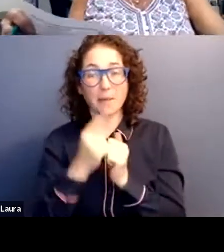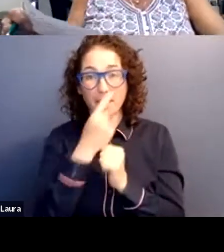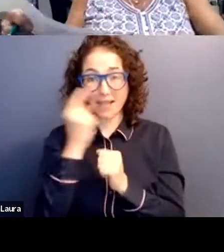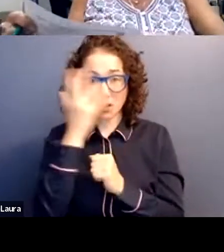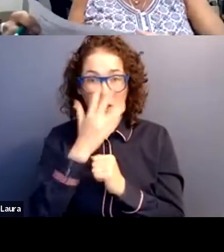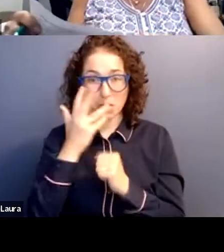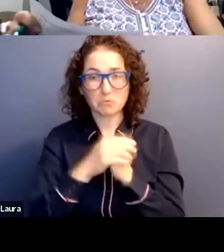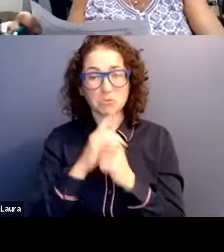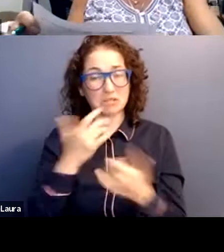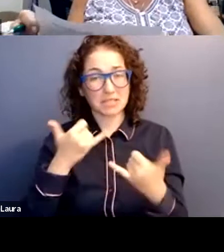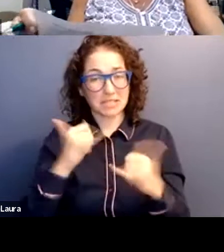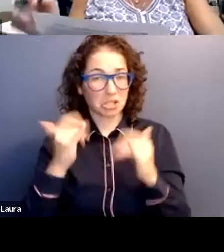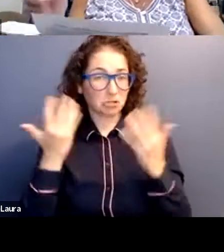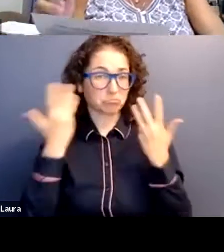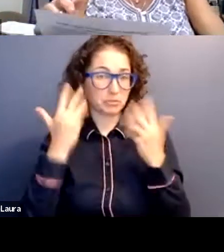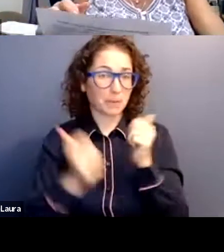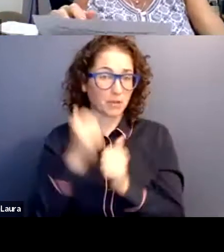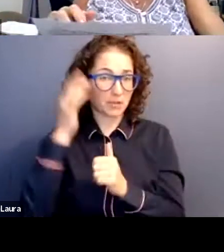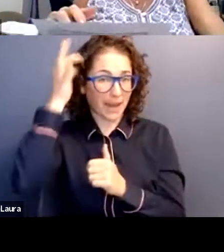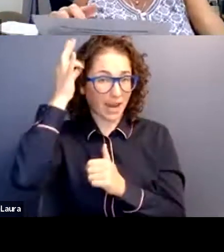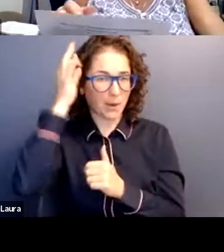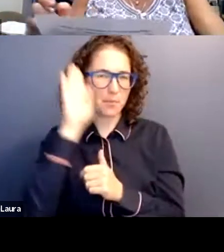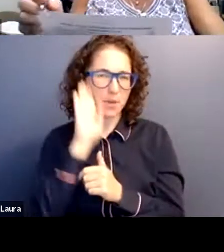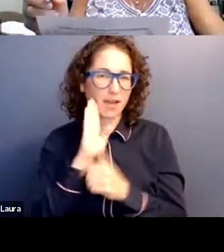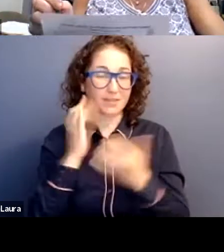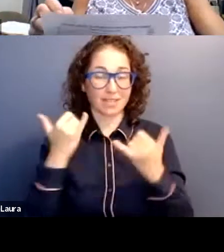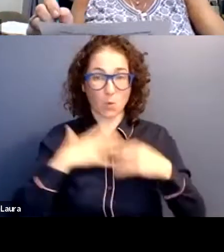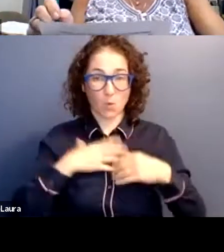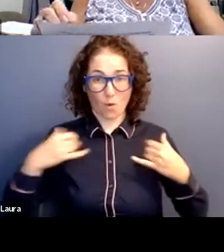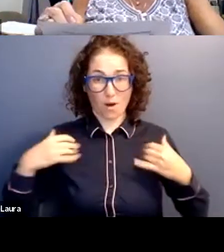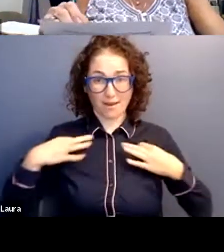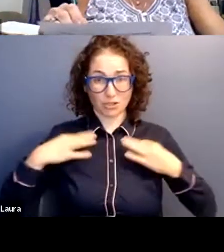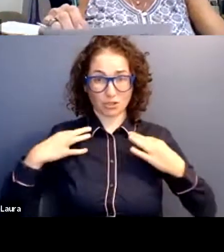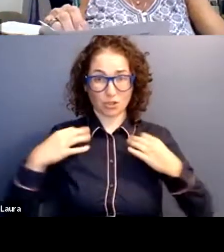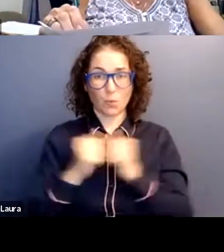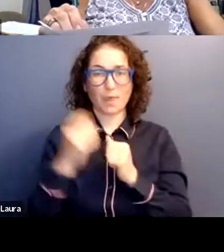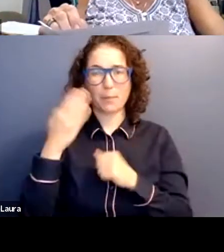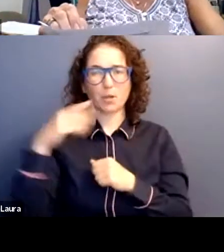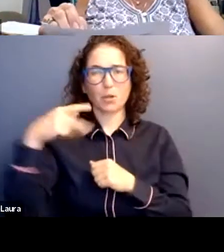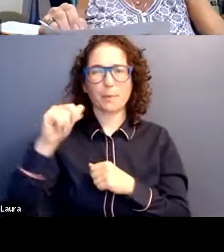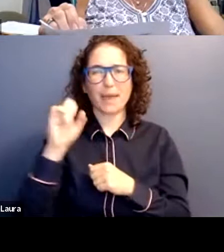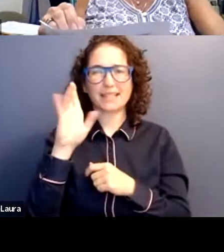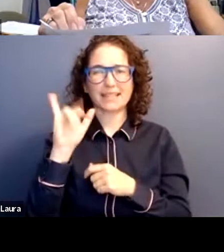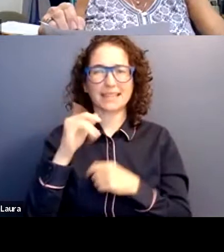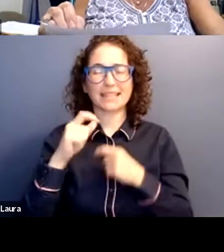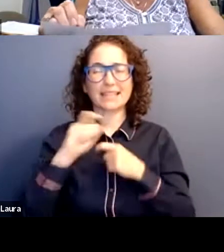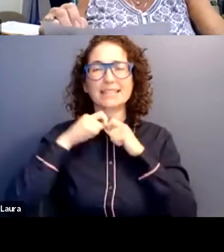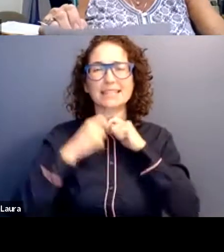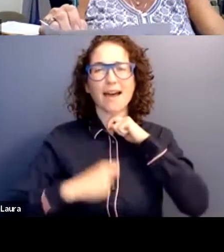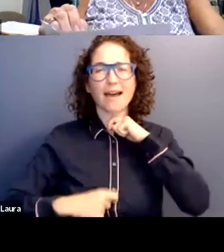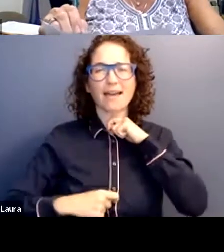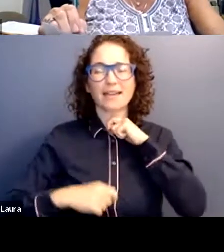have most of my hair that is brown. Today I'm wearing a white shirt and a blue paisley tie, and I'm sitting in my fairly cluttered